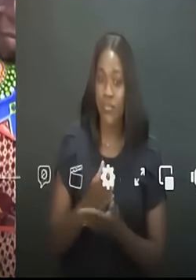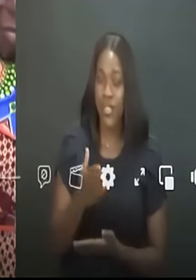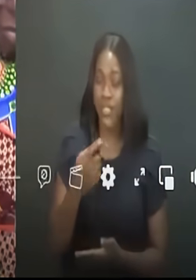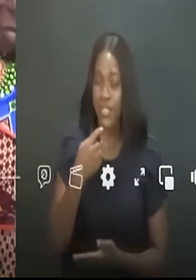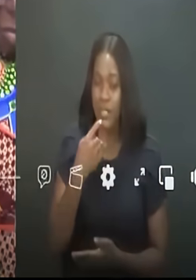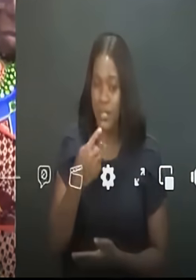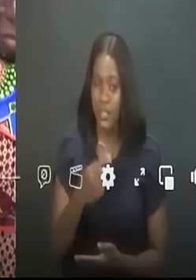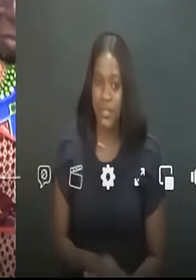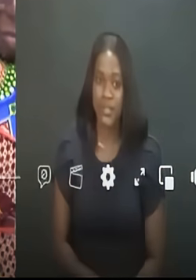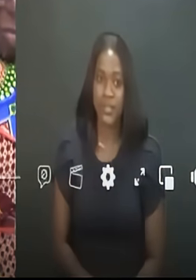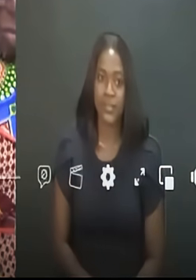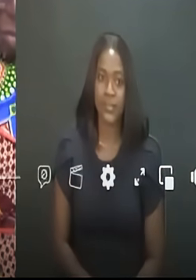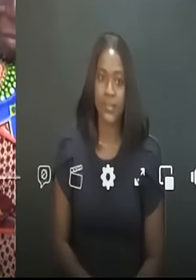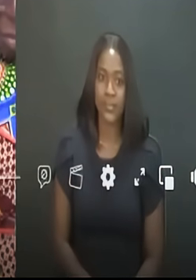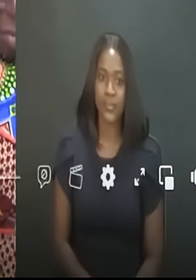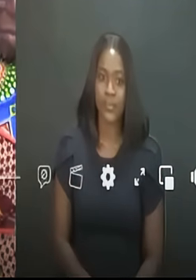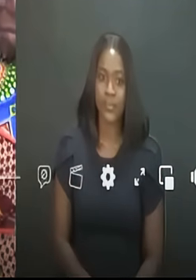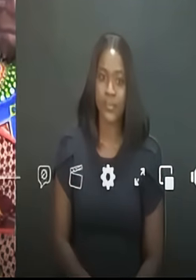Mr. Speaker,